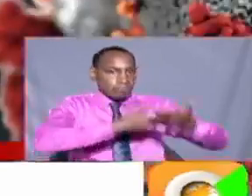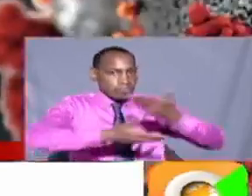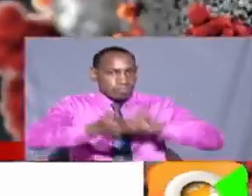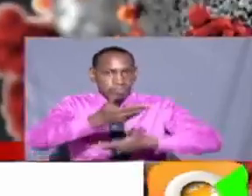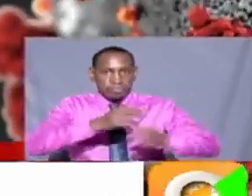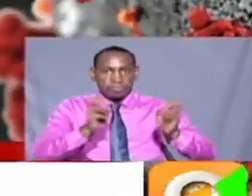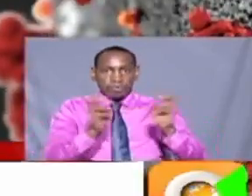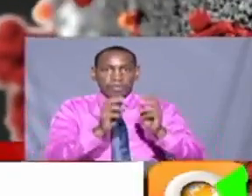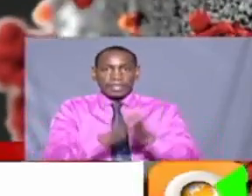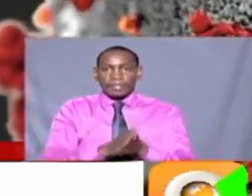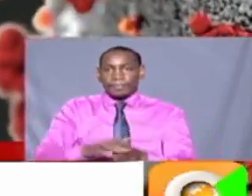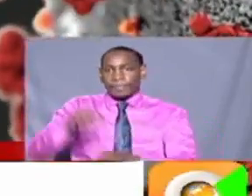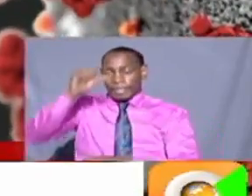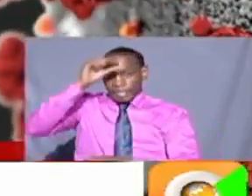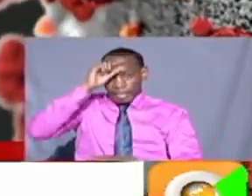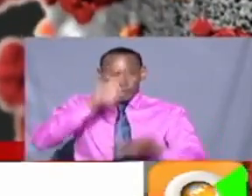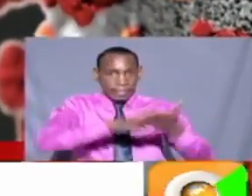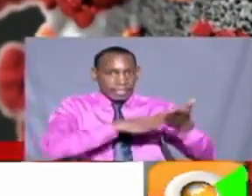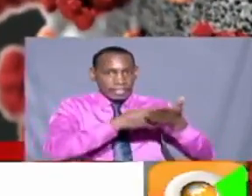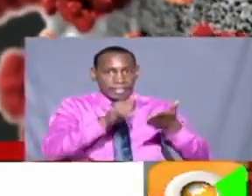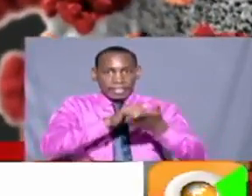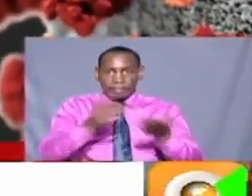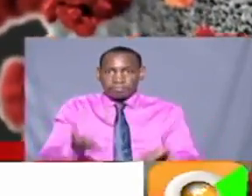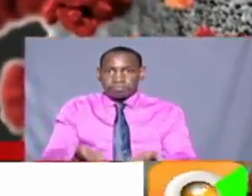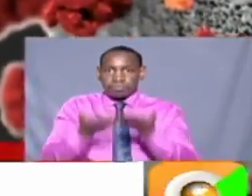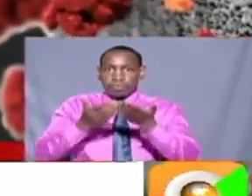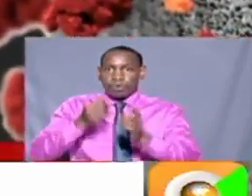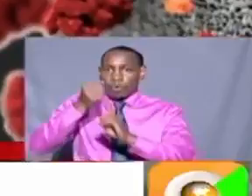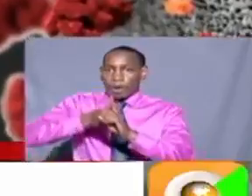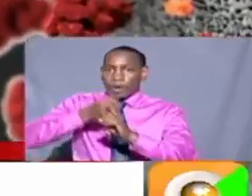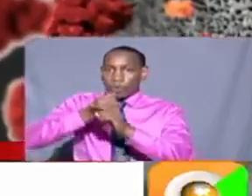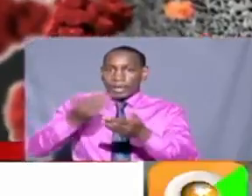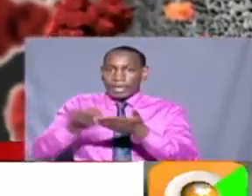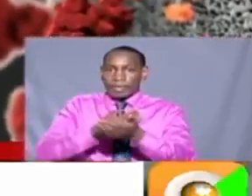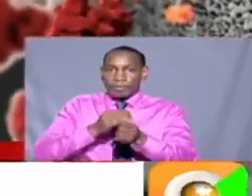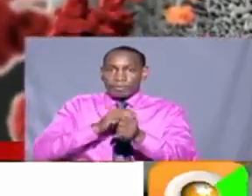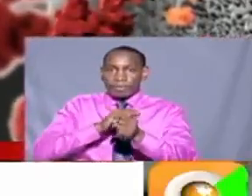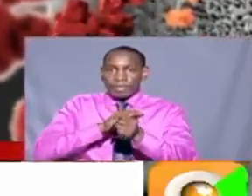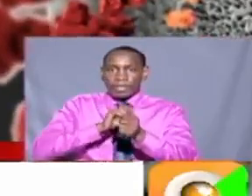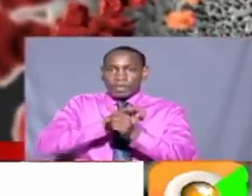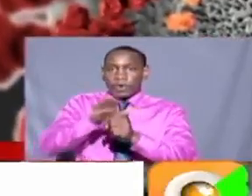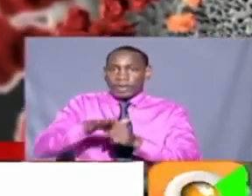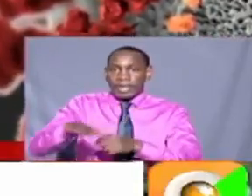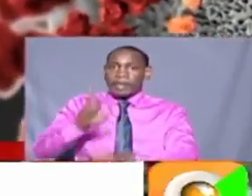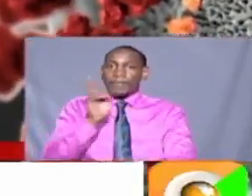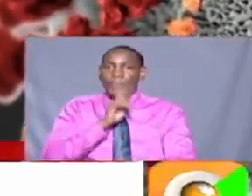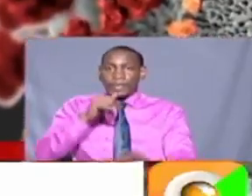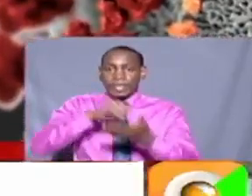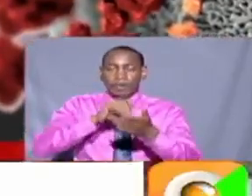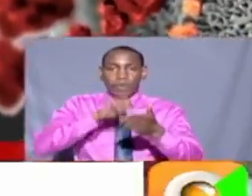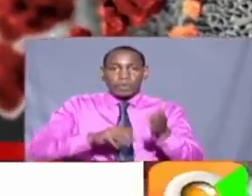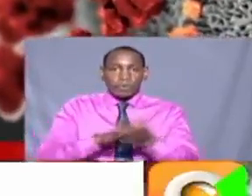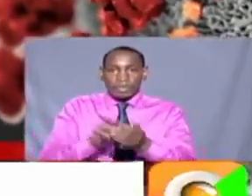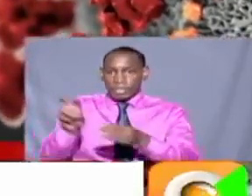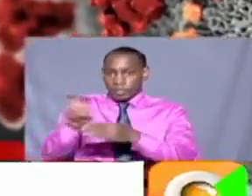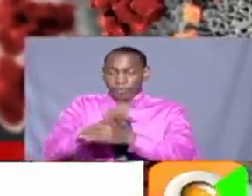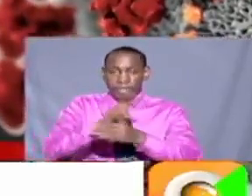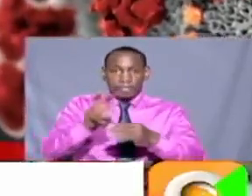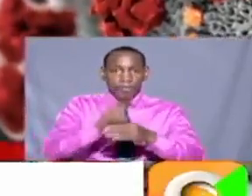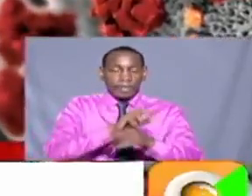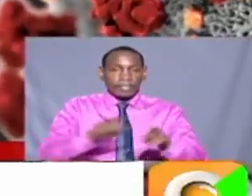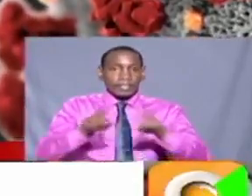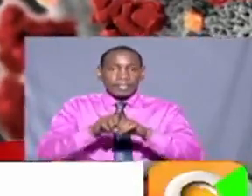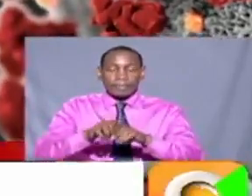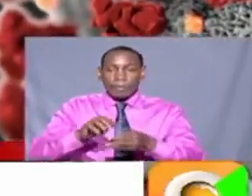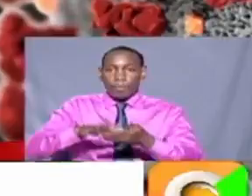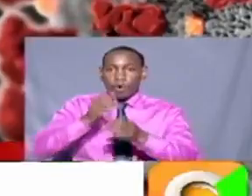contacts. Parts of the government's measures to upscale the fight against the virus in hotspot areas include an increase in surveillance.